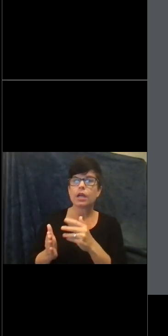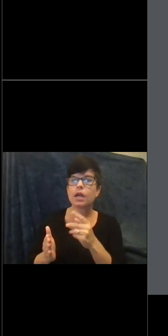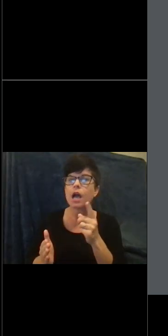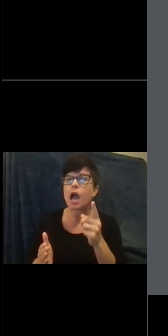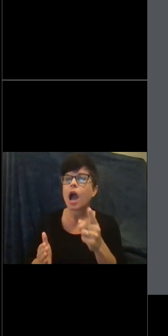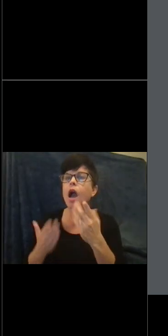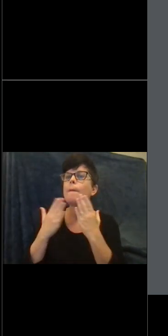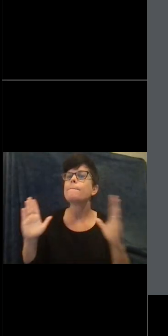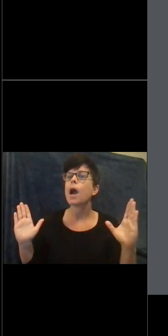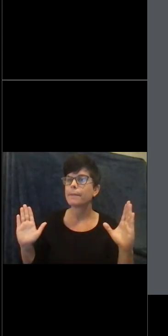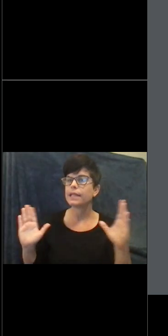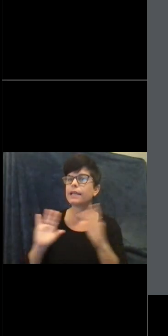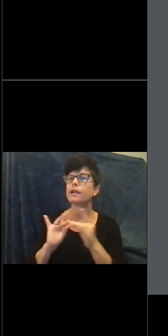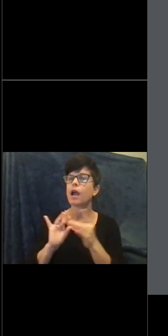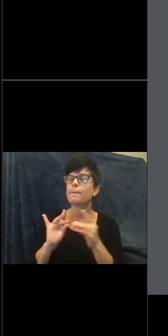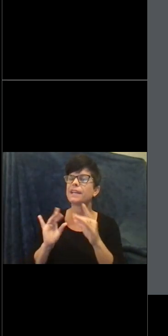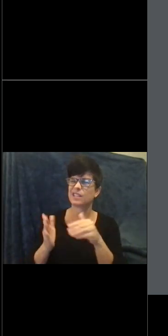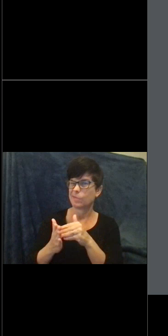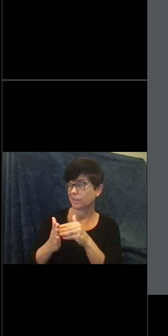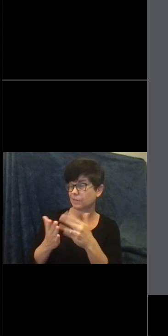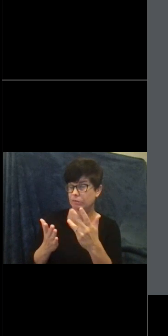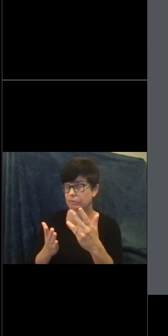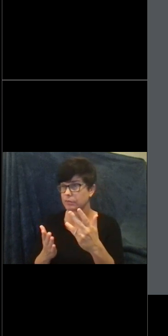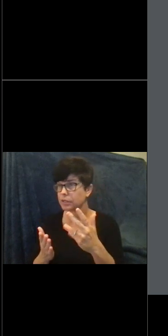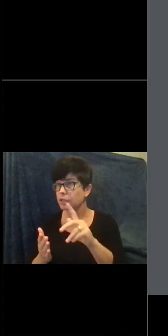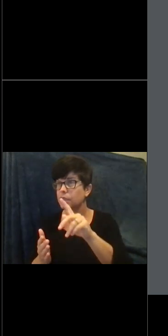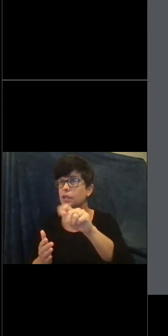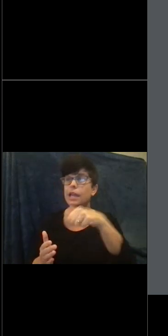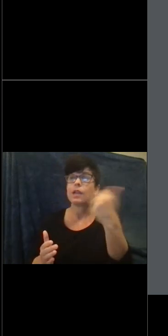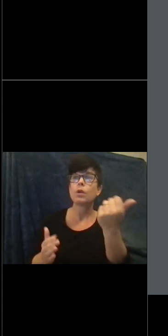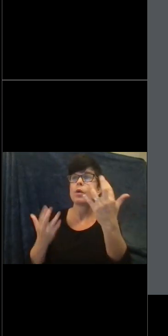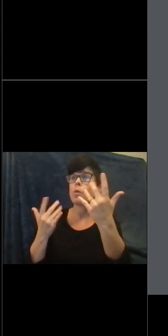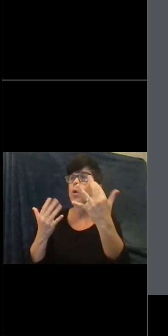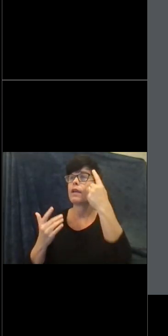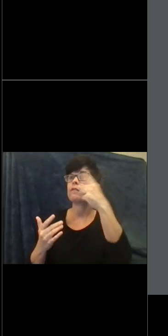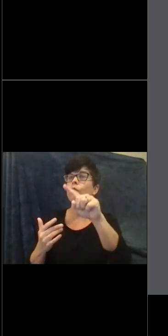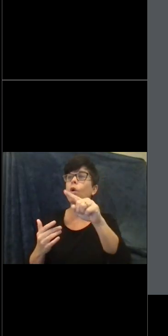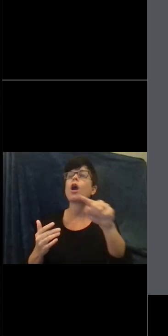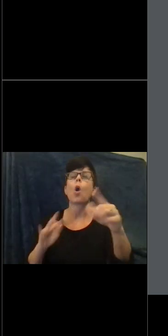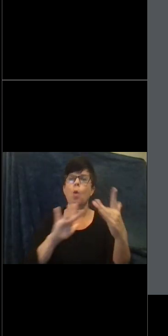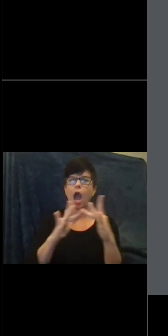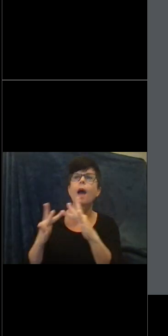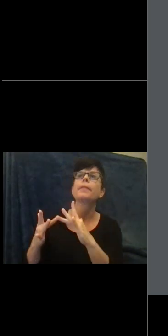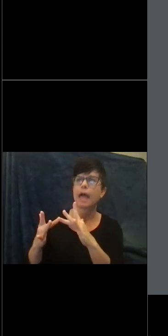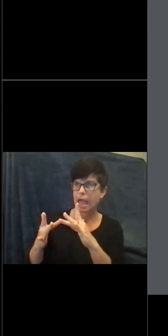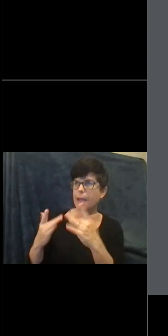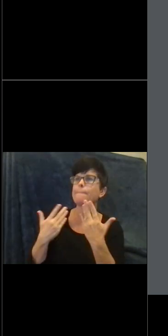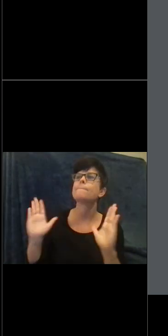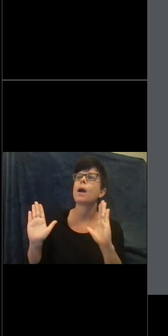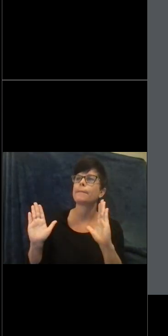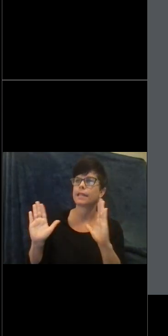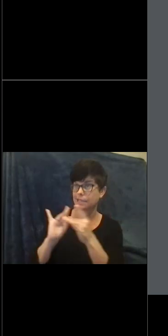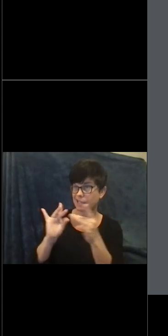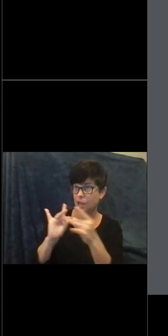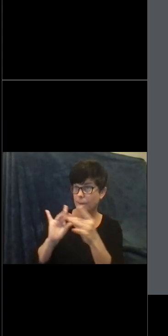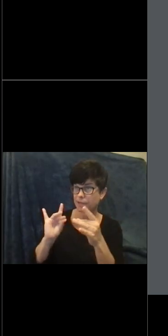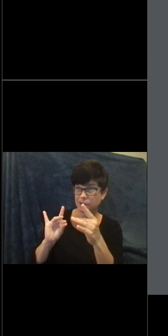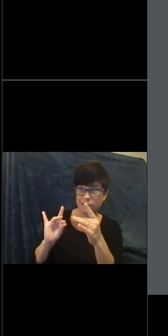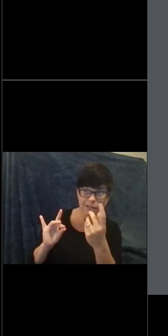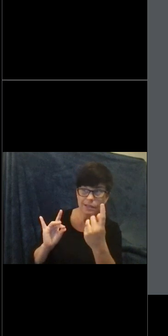comment. Did we have anybody else waiting to do digital public comment before we